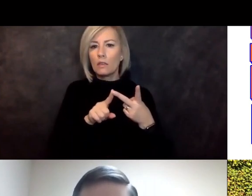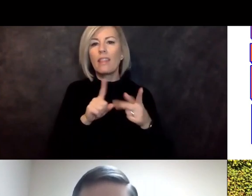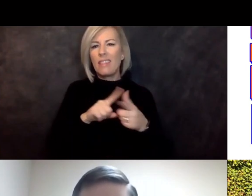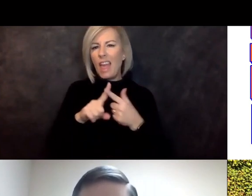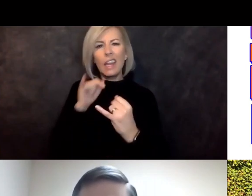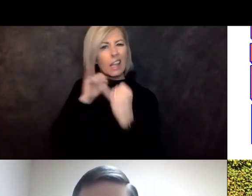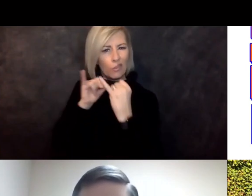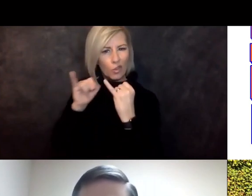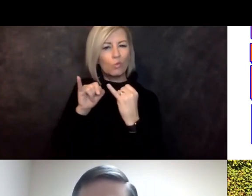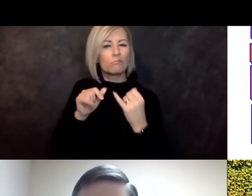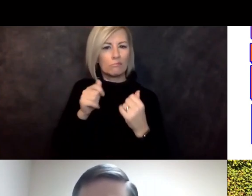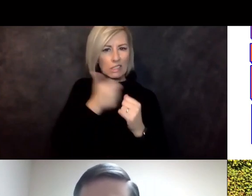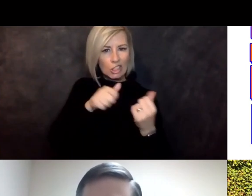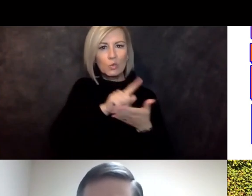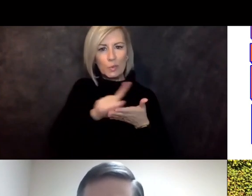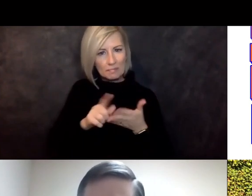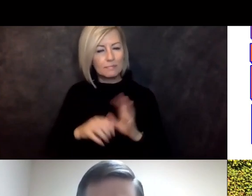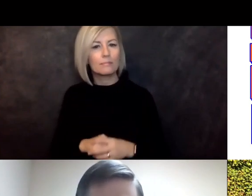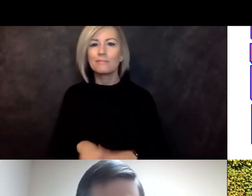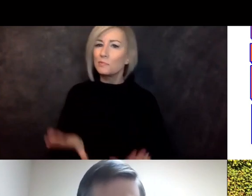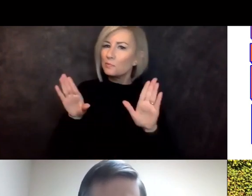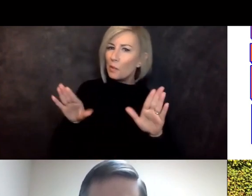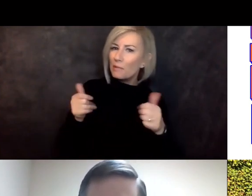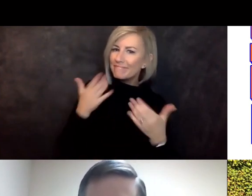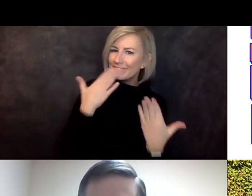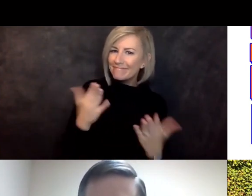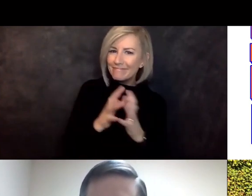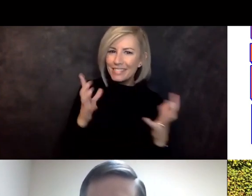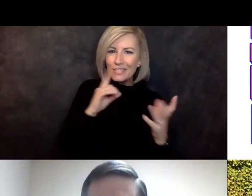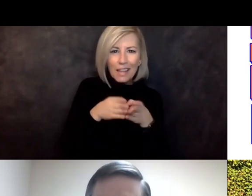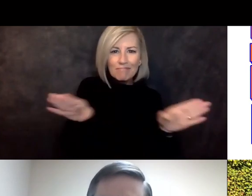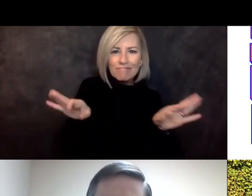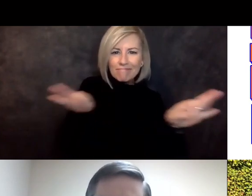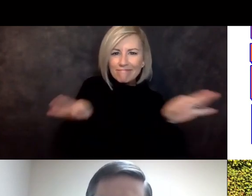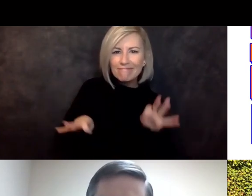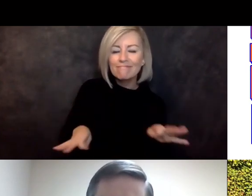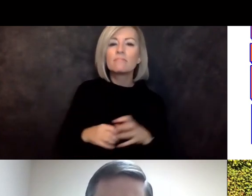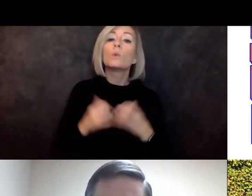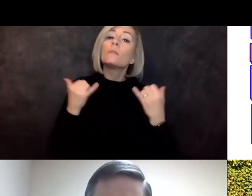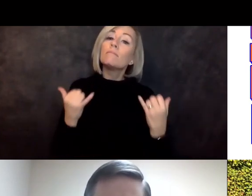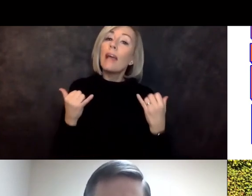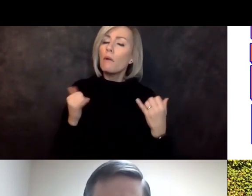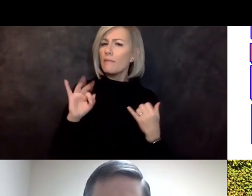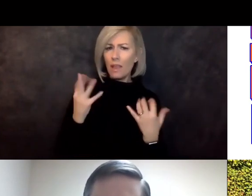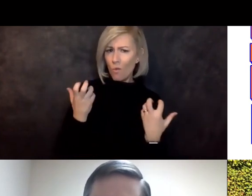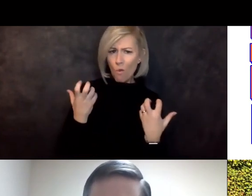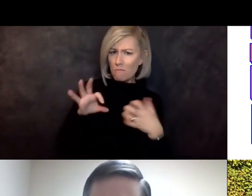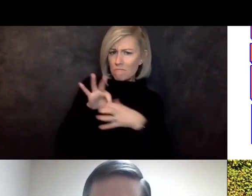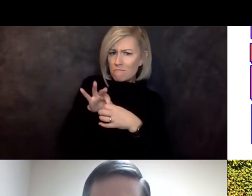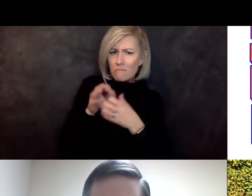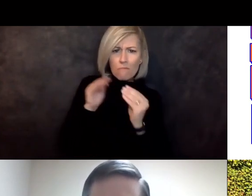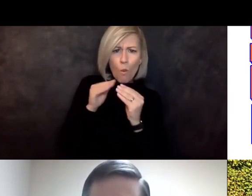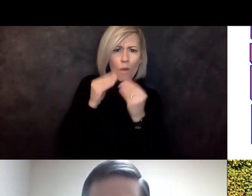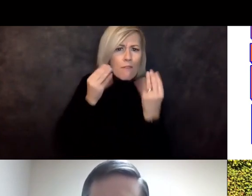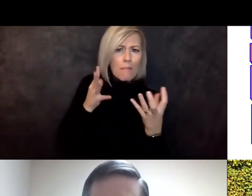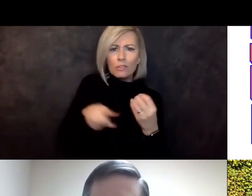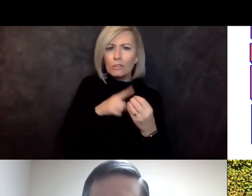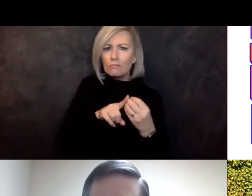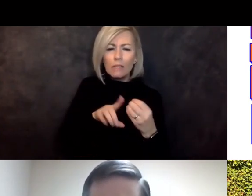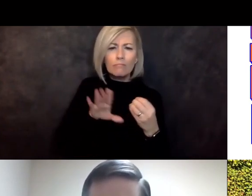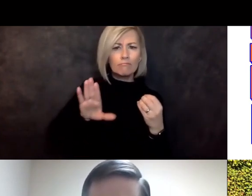each week. Wonderful, Vicki. Thanks for that nice overview. And so now, if folks want to connect with you to get more information about